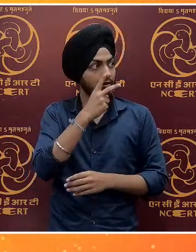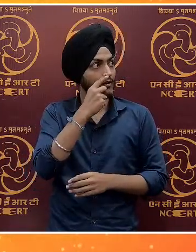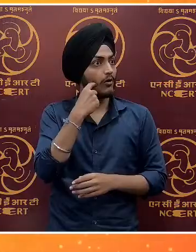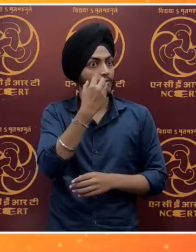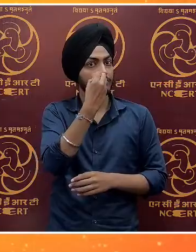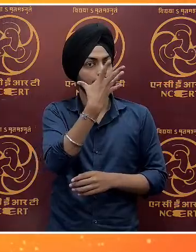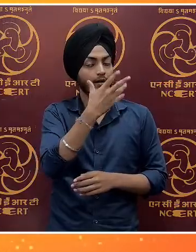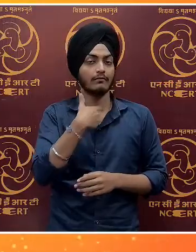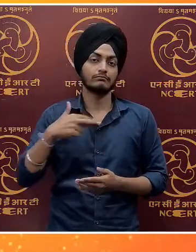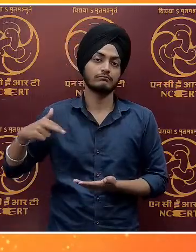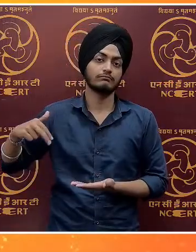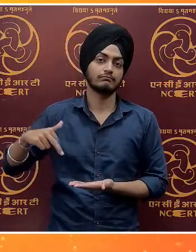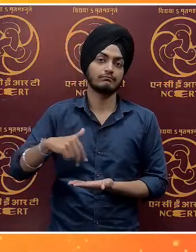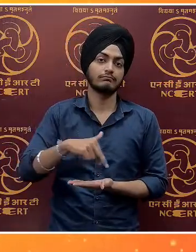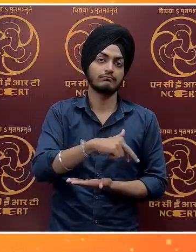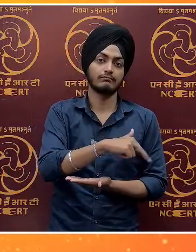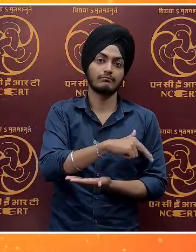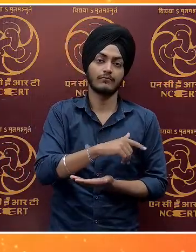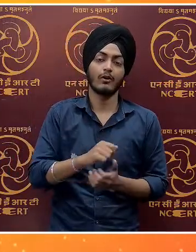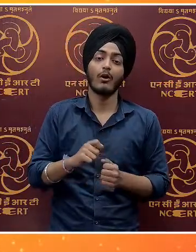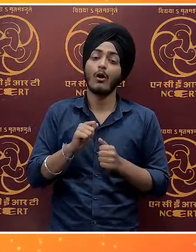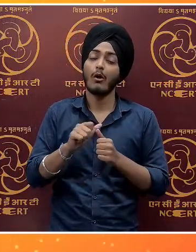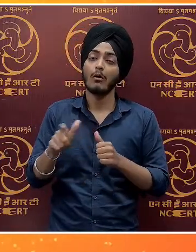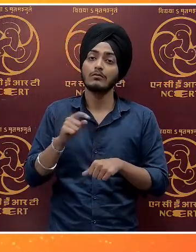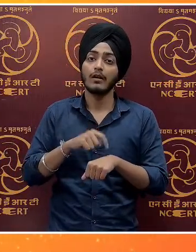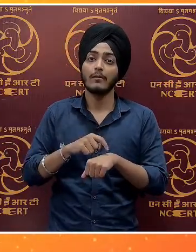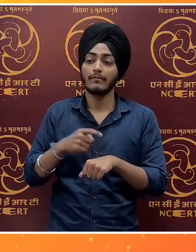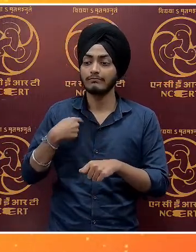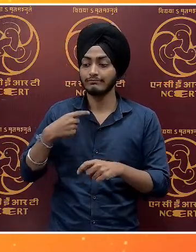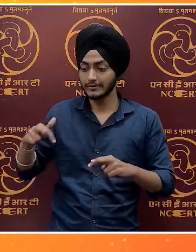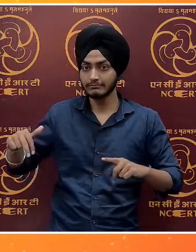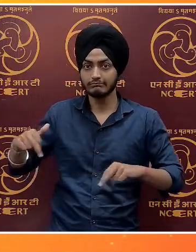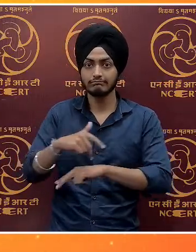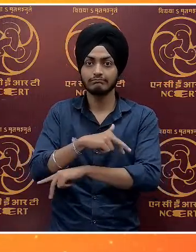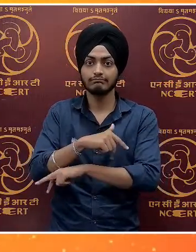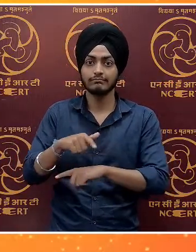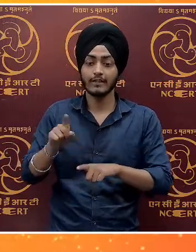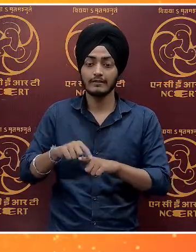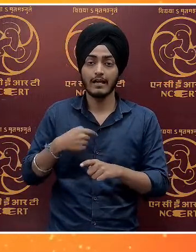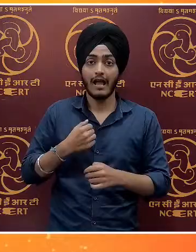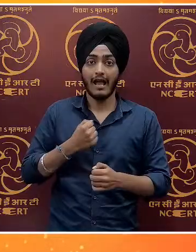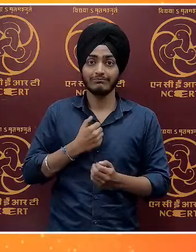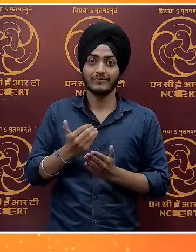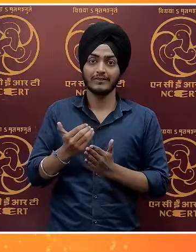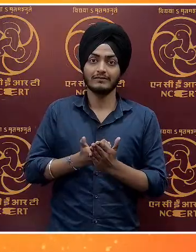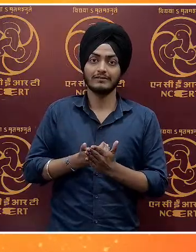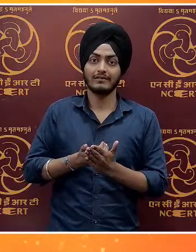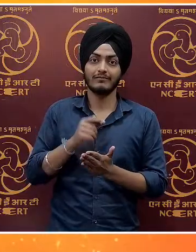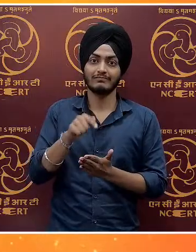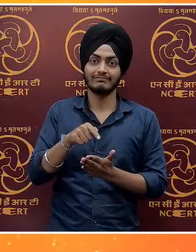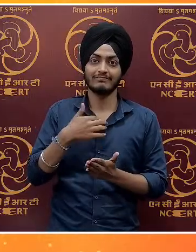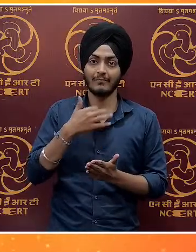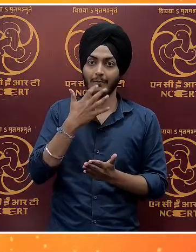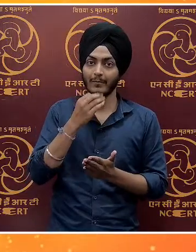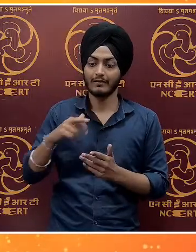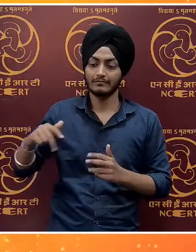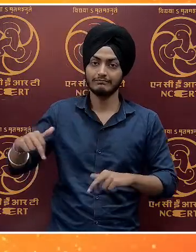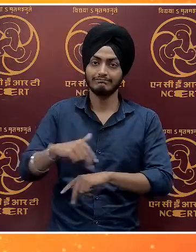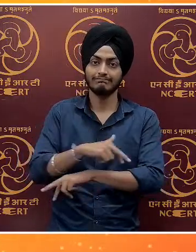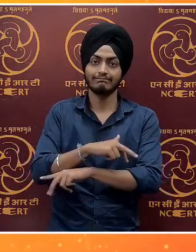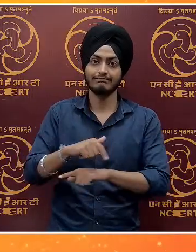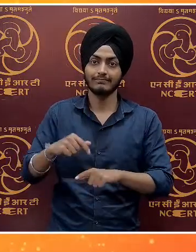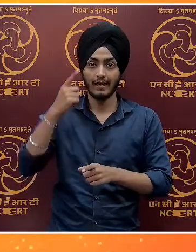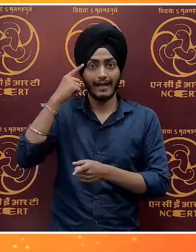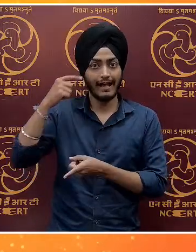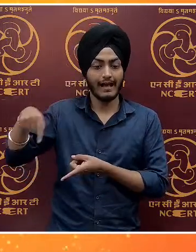should cross it. And we should use always zebra crossing for our safety purpose. Absolutely. And all the vehicles,